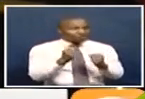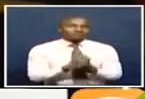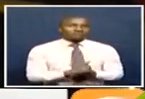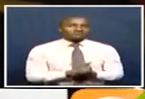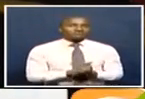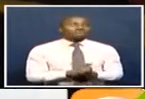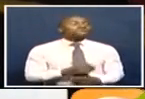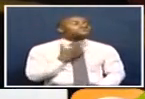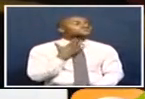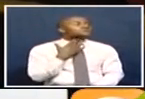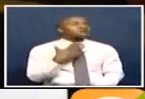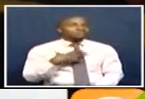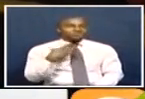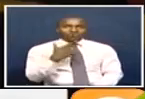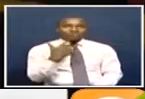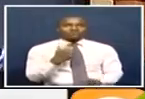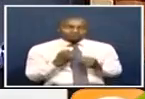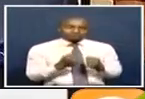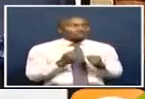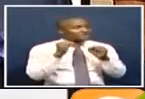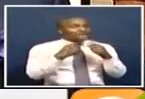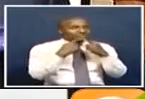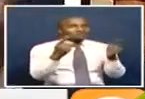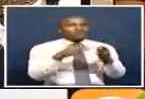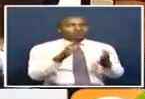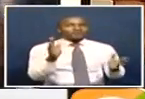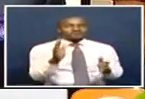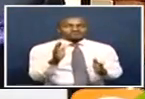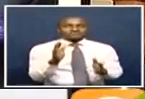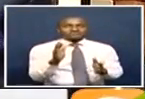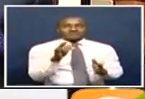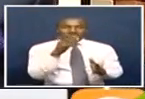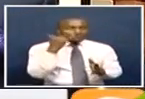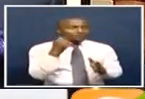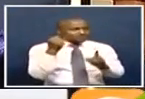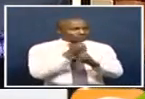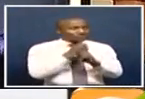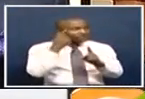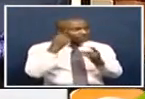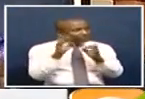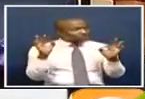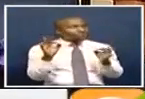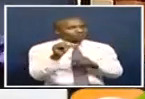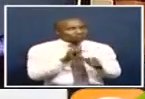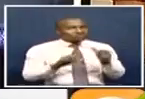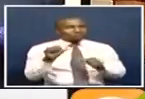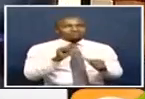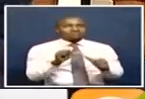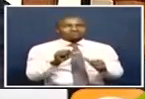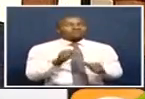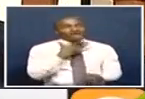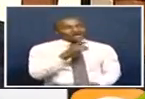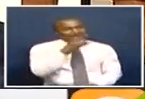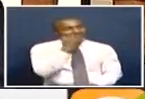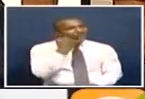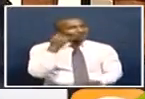want somebody who is brave, who can say what he wants to say. And he's brave. That is why we were fighting for the freedom of association. Freedom you like him? Speech. I like him.